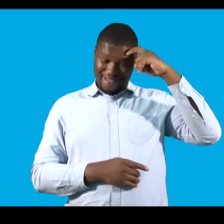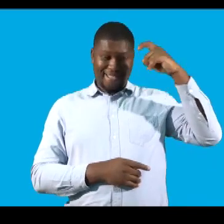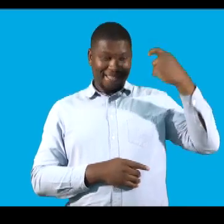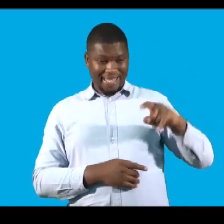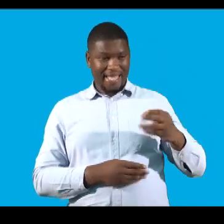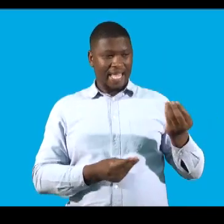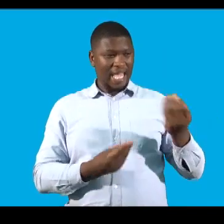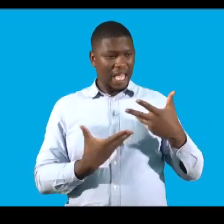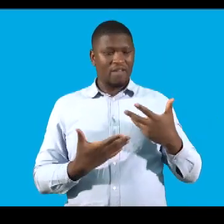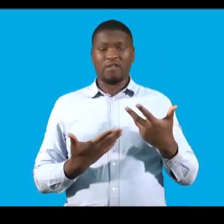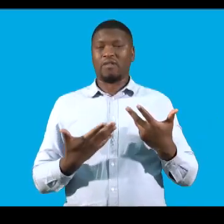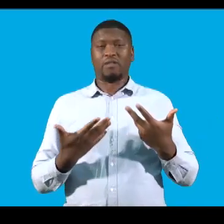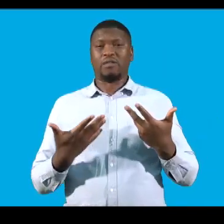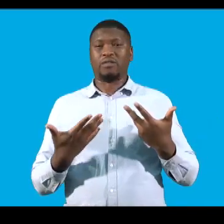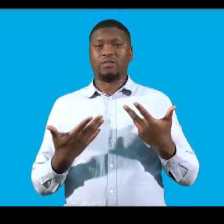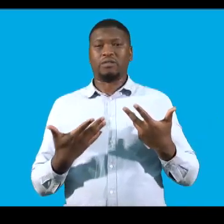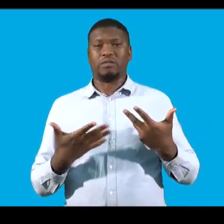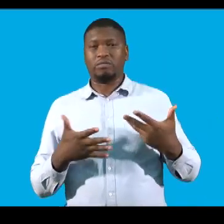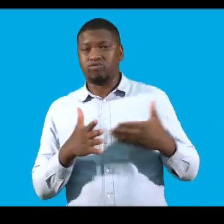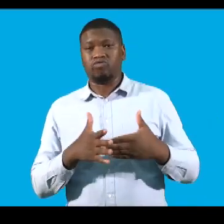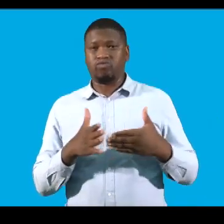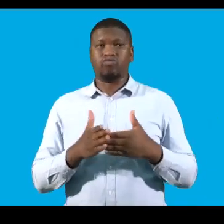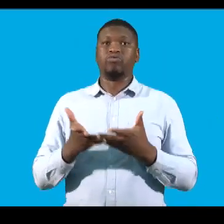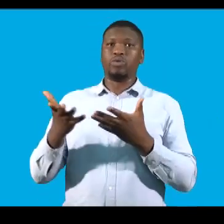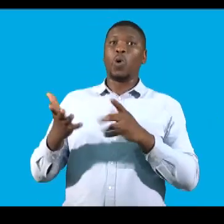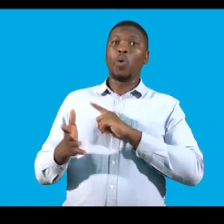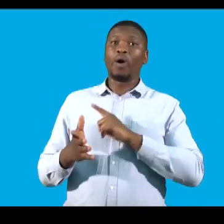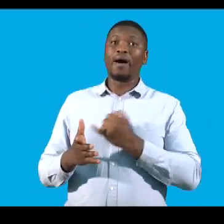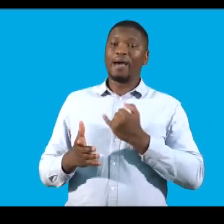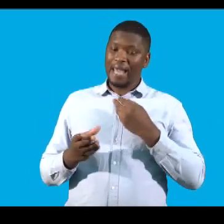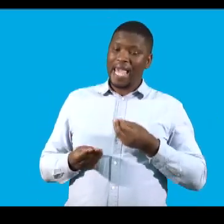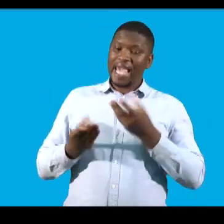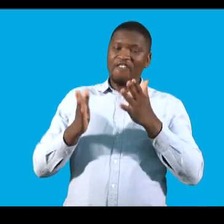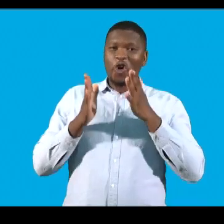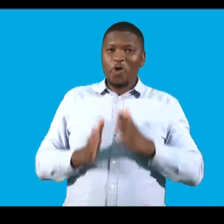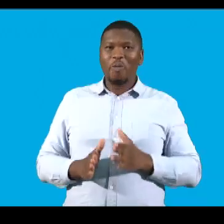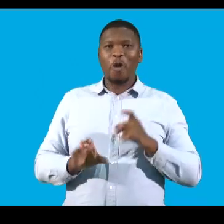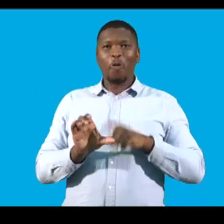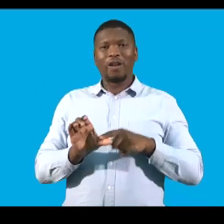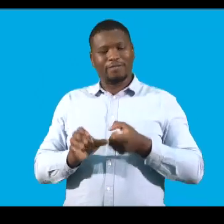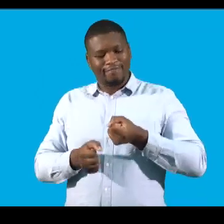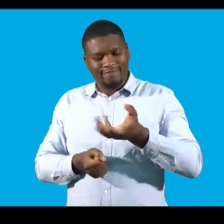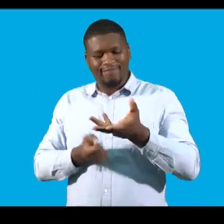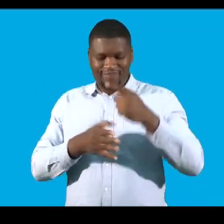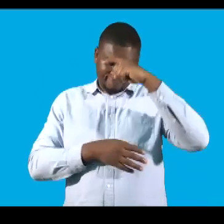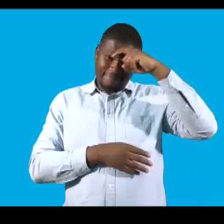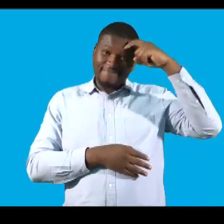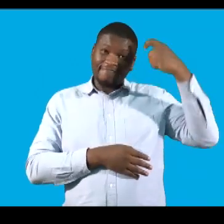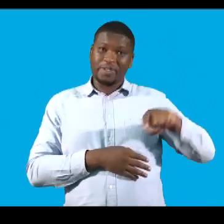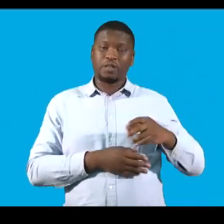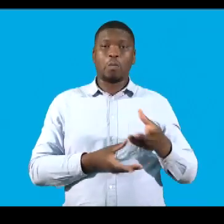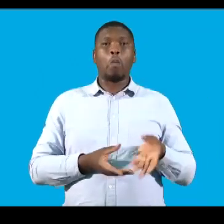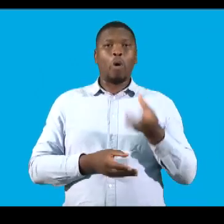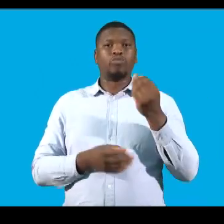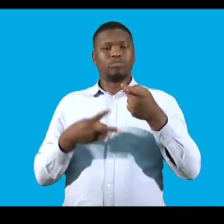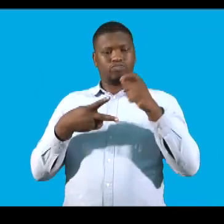compared to something that is paralyzing. It could also be personification because we're giving a human-like quality to the heat. Both